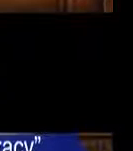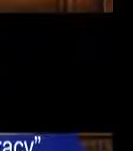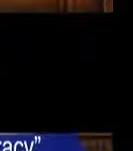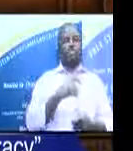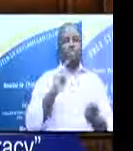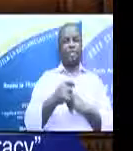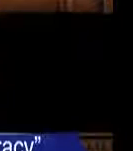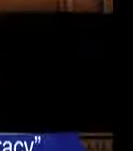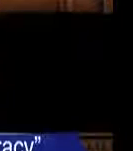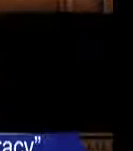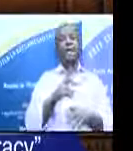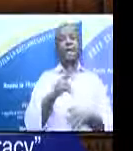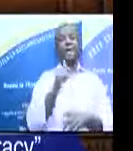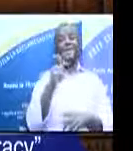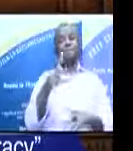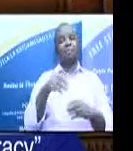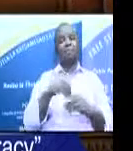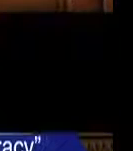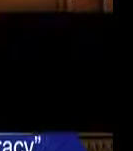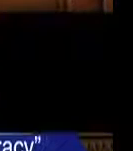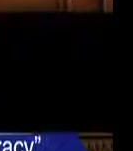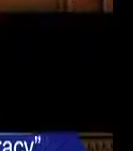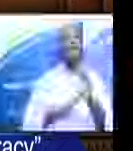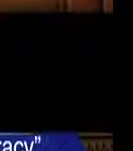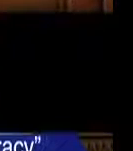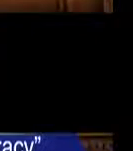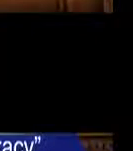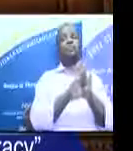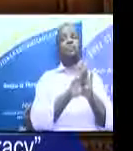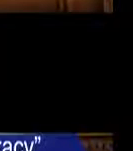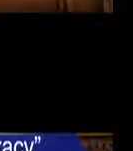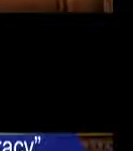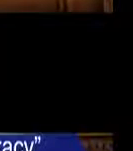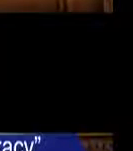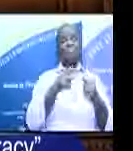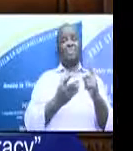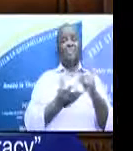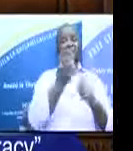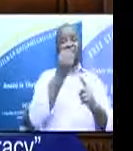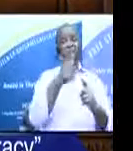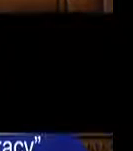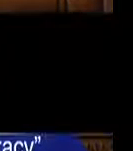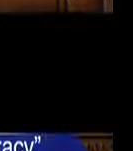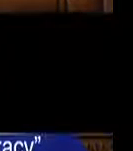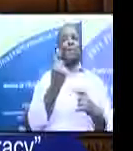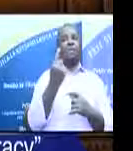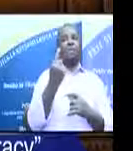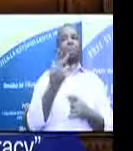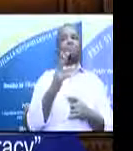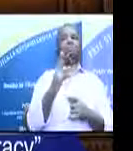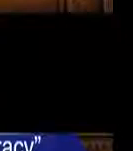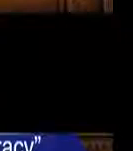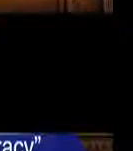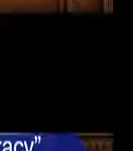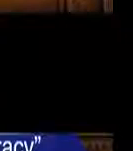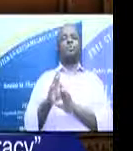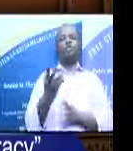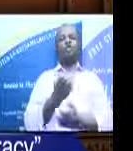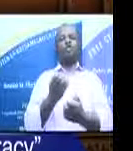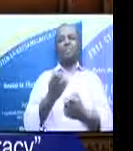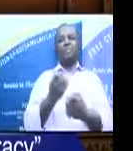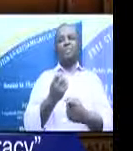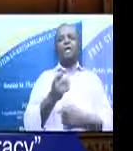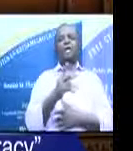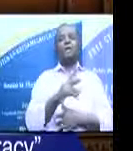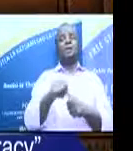that substantial improvements in health cannot be achieved without improvements in socio-economic conditions of